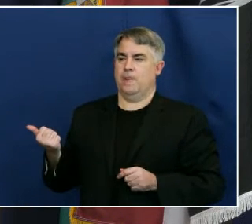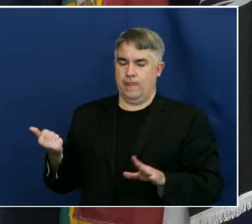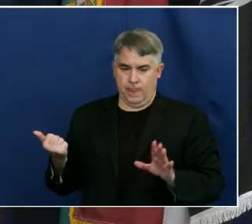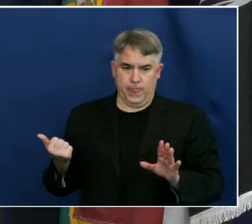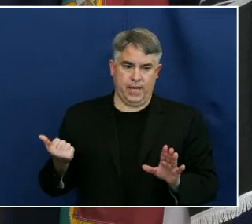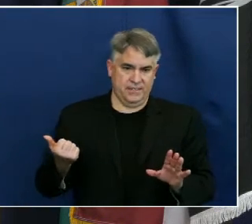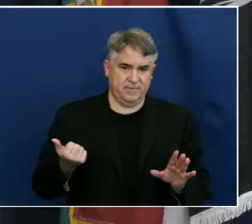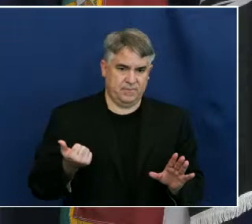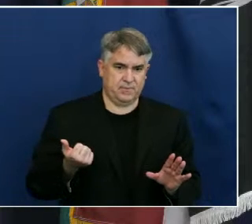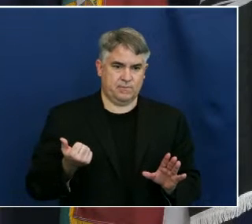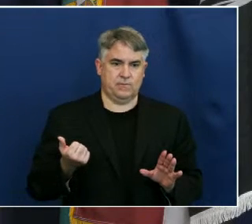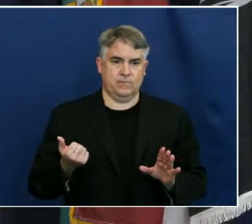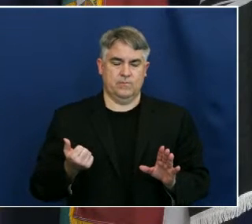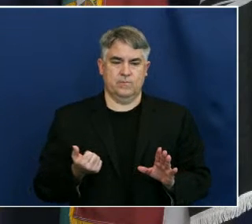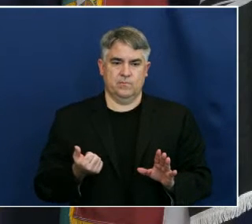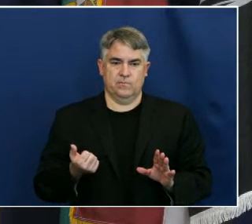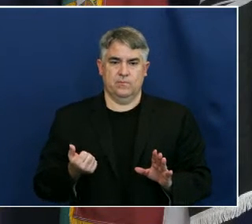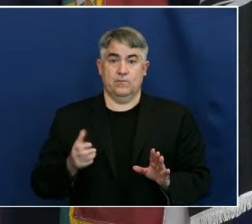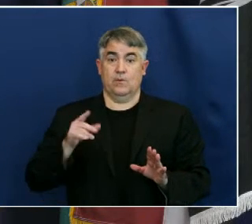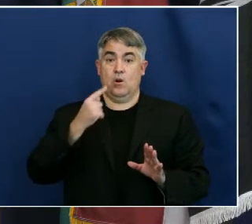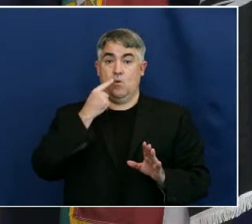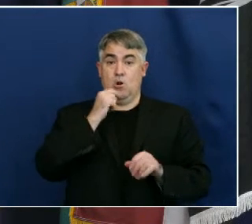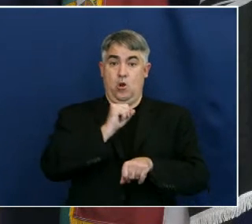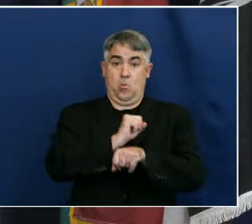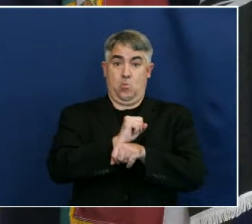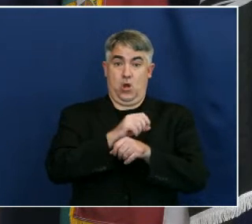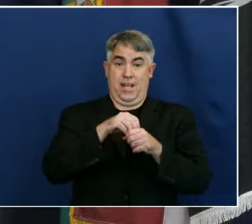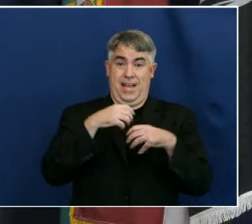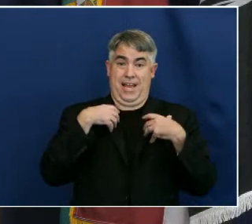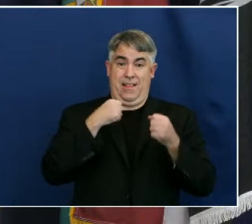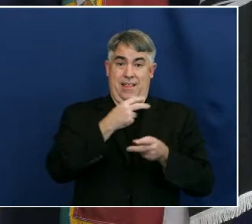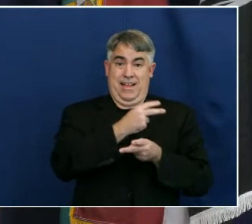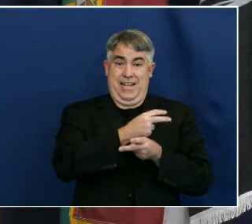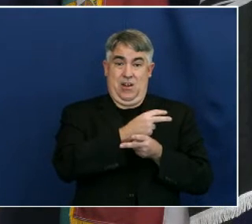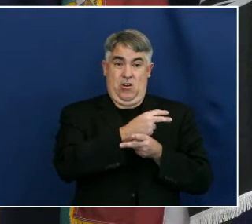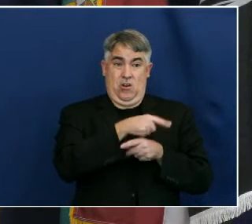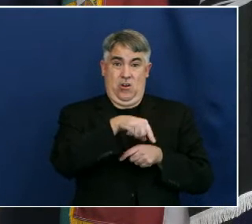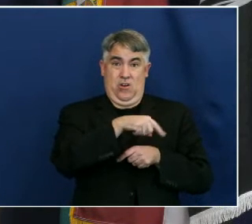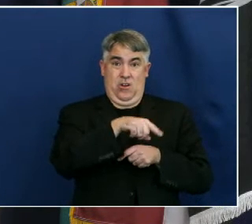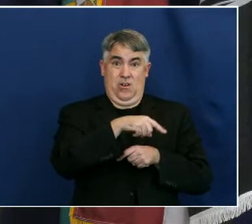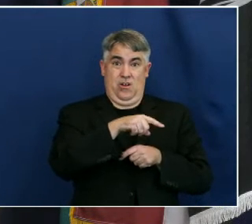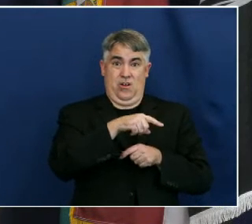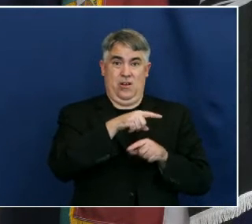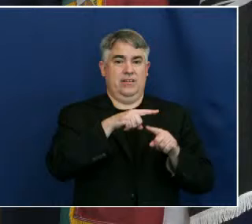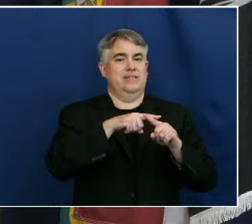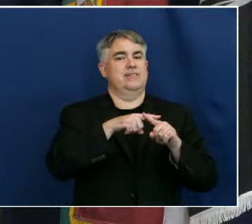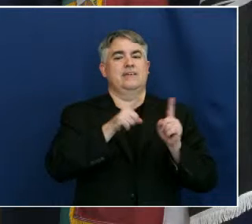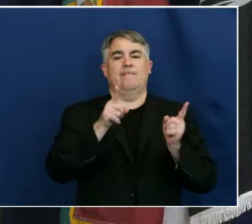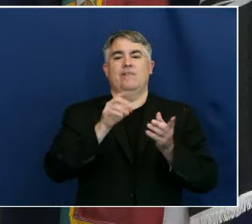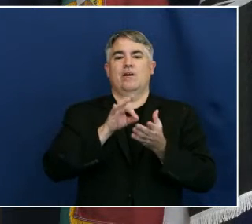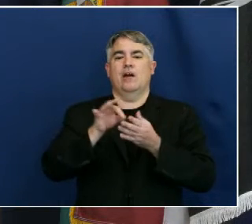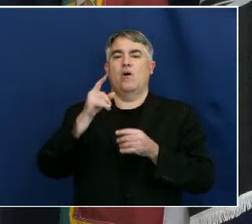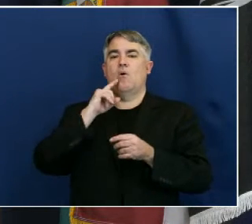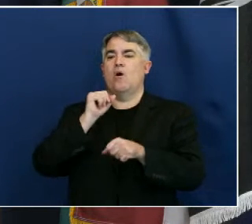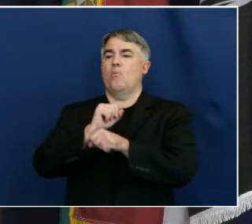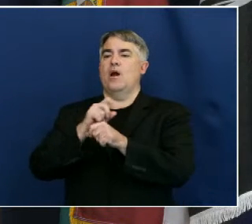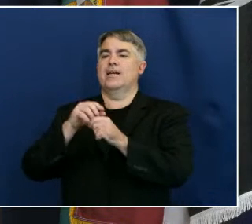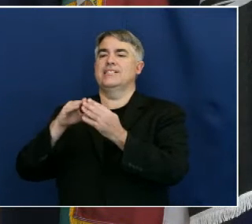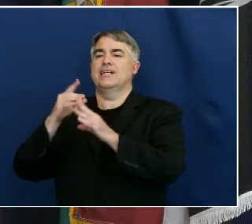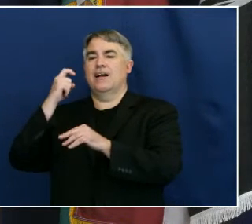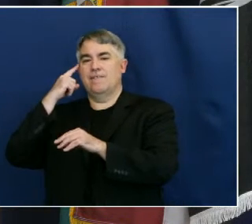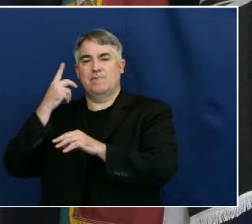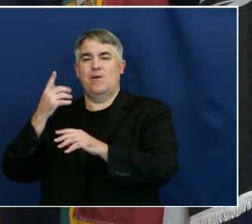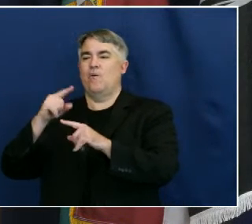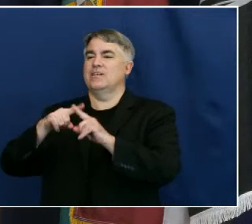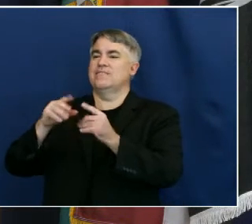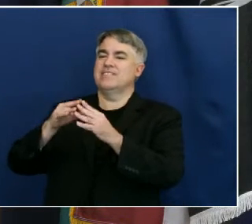match the demographics of the county as a whole, and the demographics of the county as a whole do not match the demographics of cases. It really is three different sets of